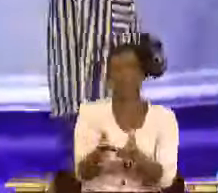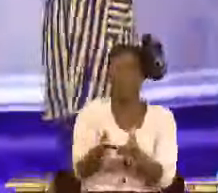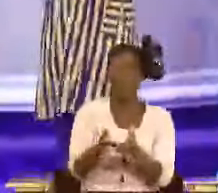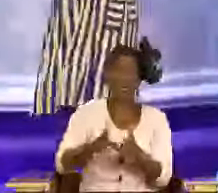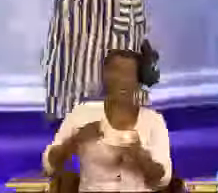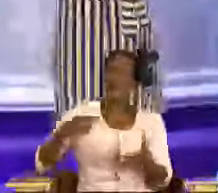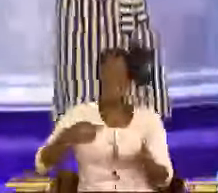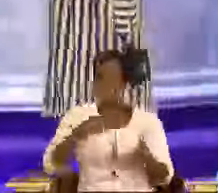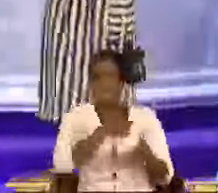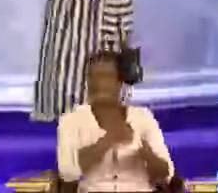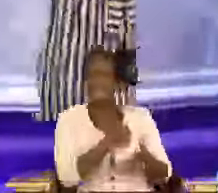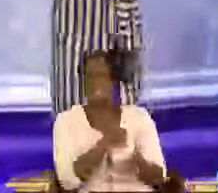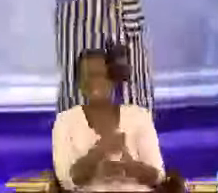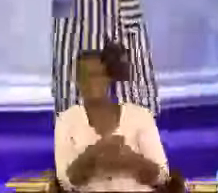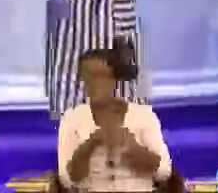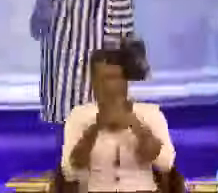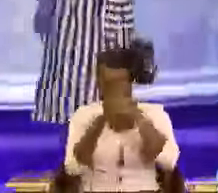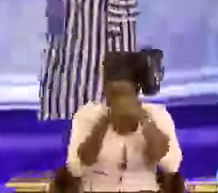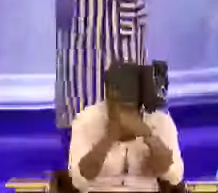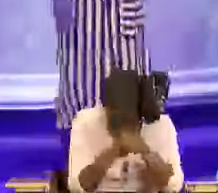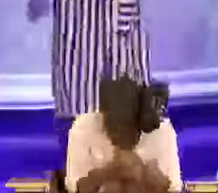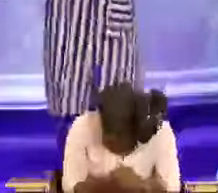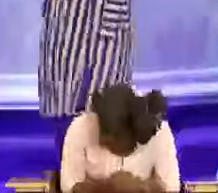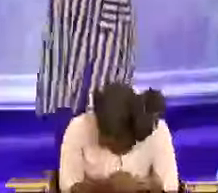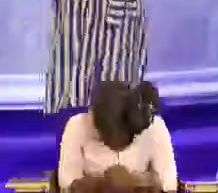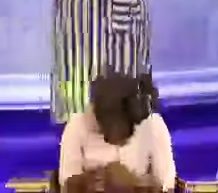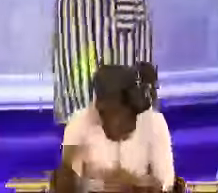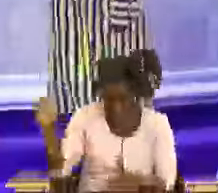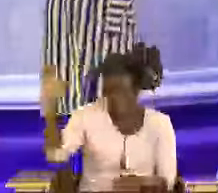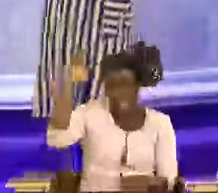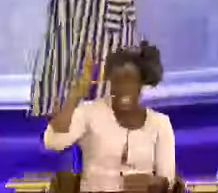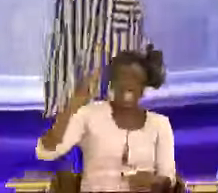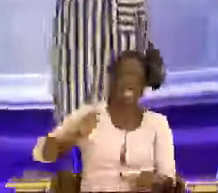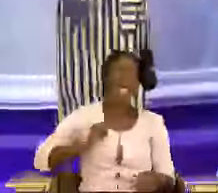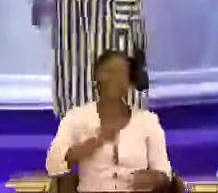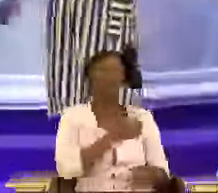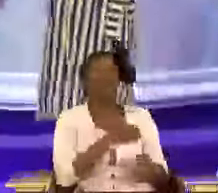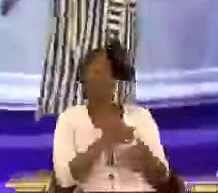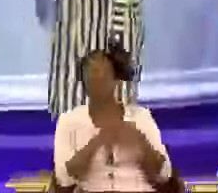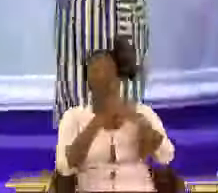We Lay and worship